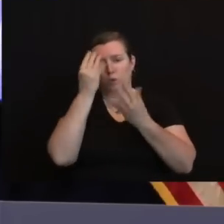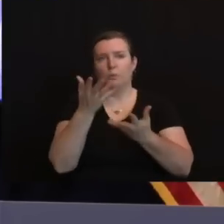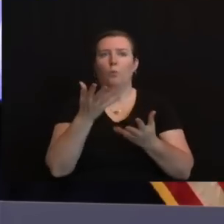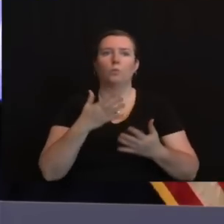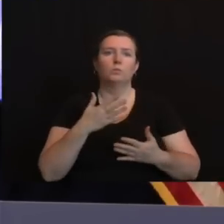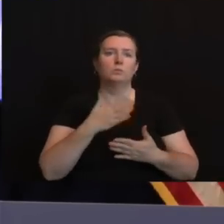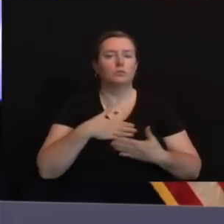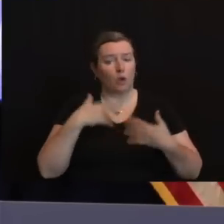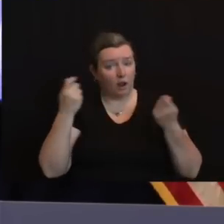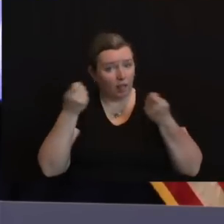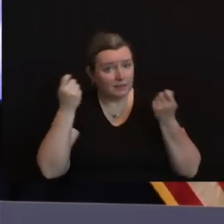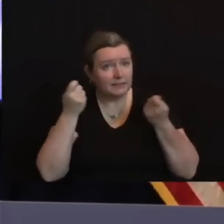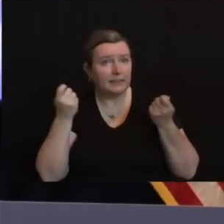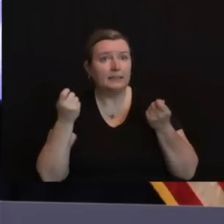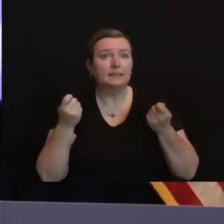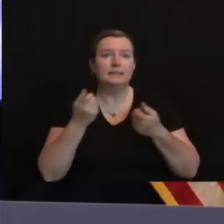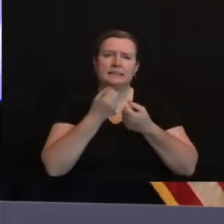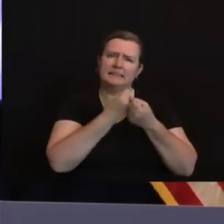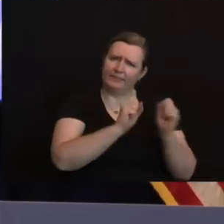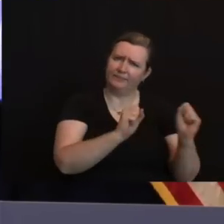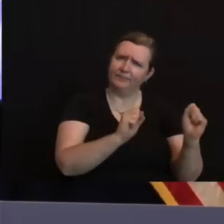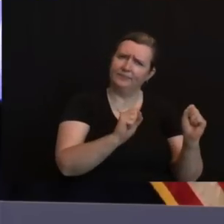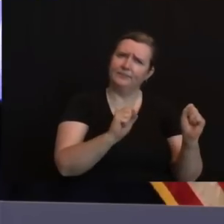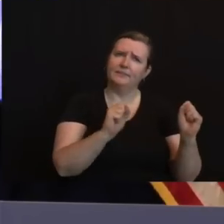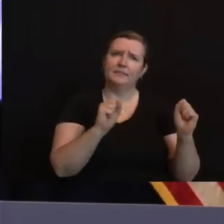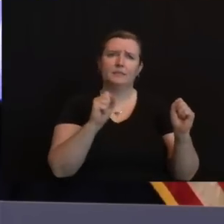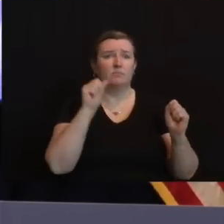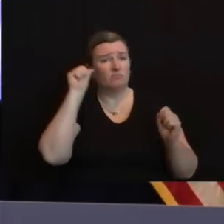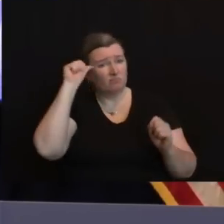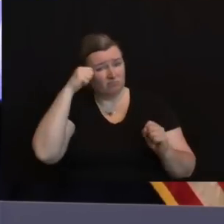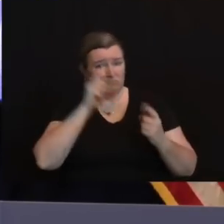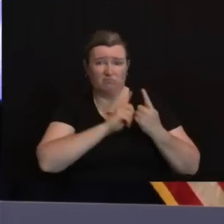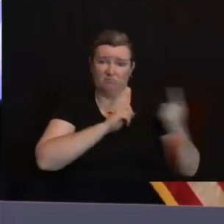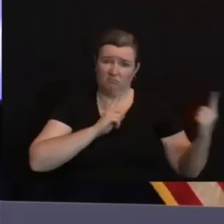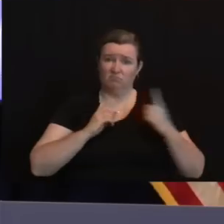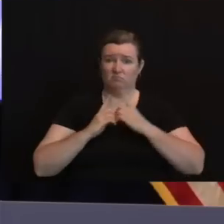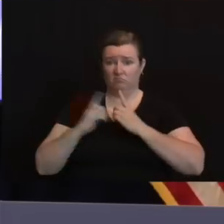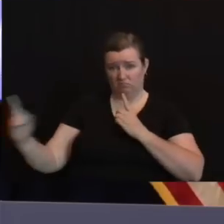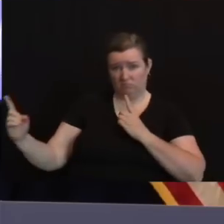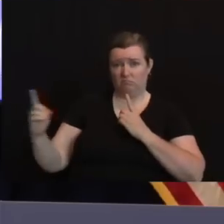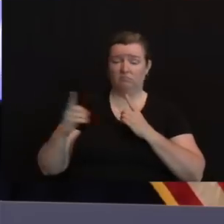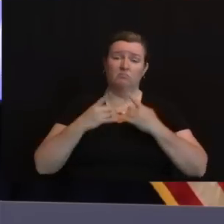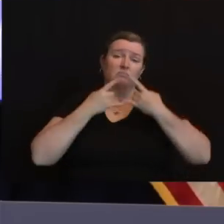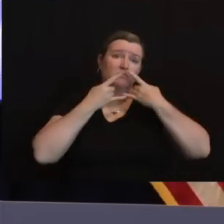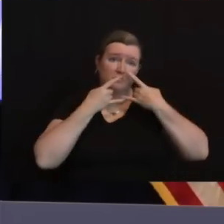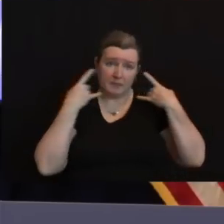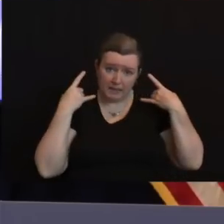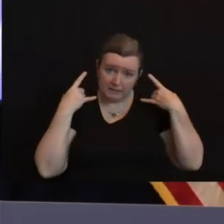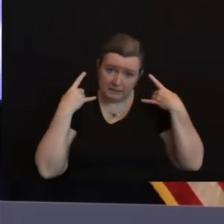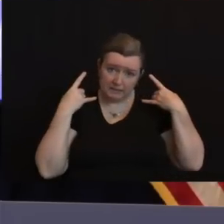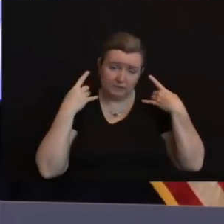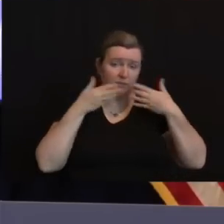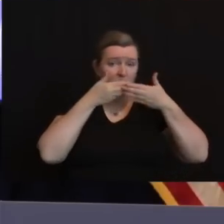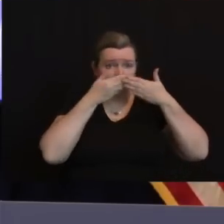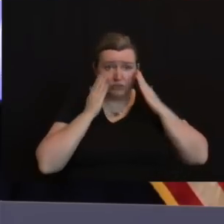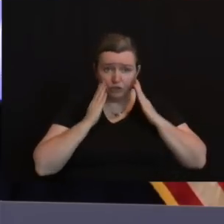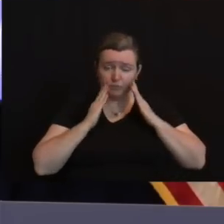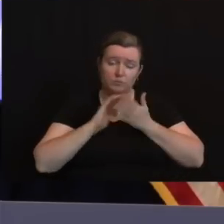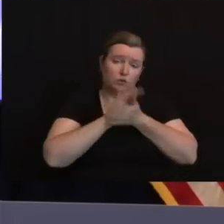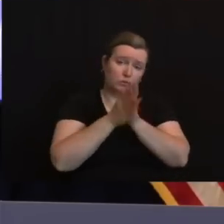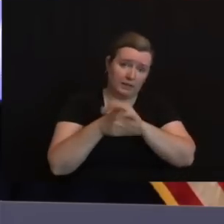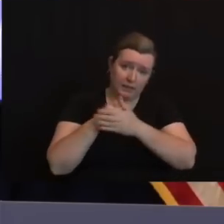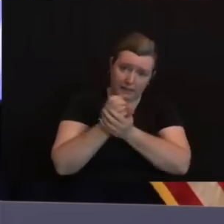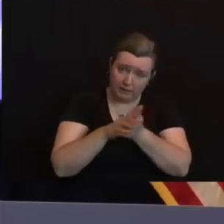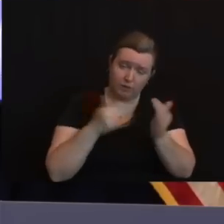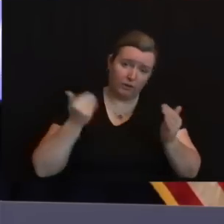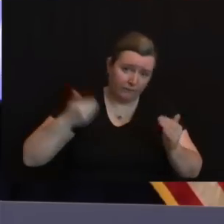holiday weekend safely. Continue to practice social distancing, wear a face covering, and wash your hands frequently